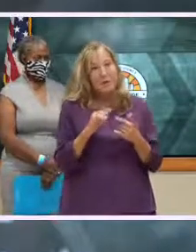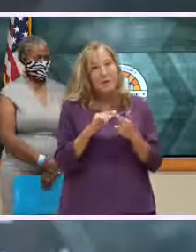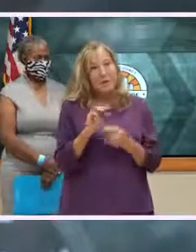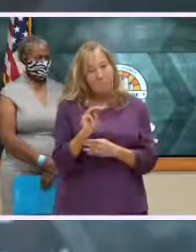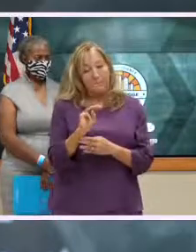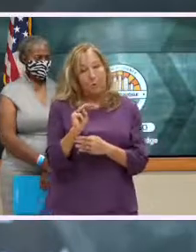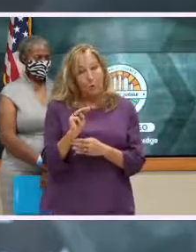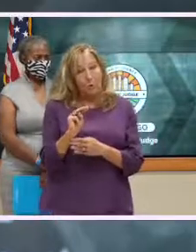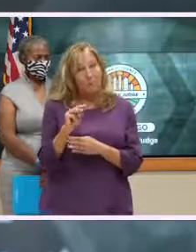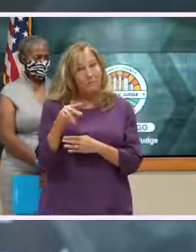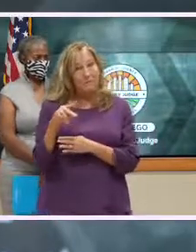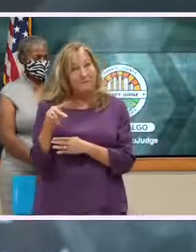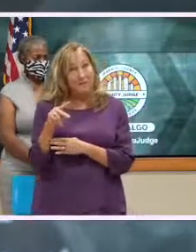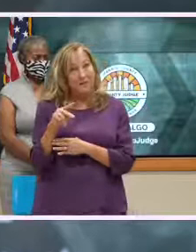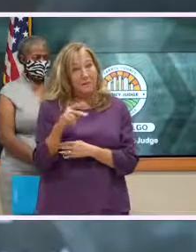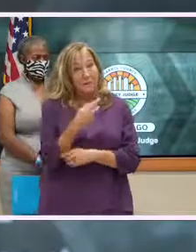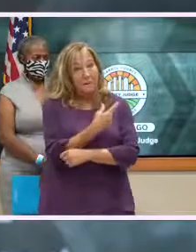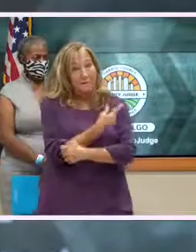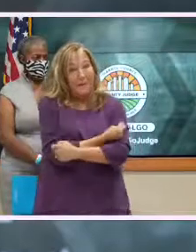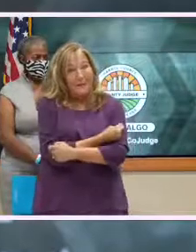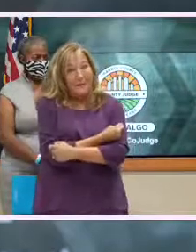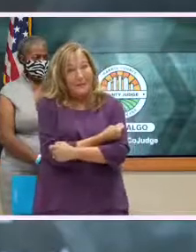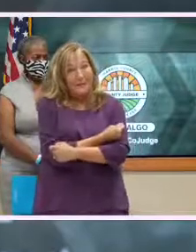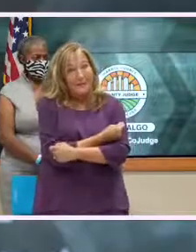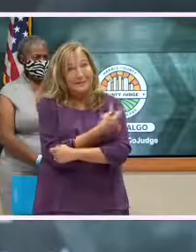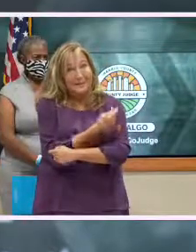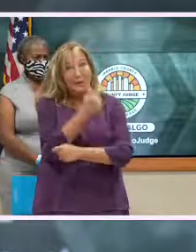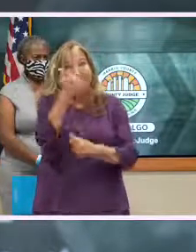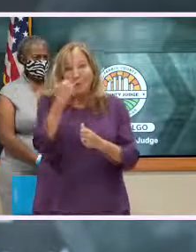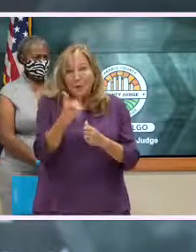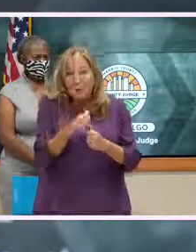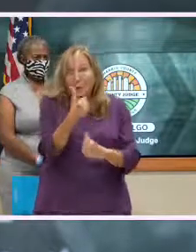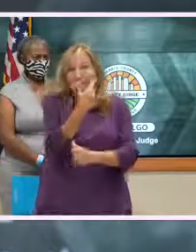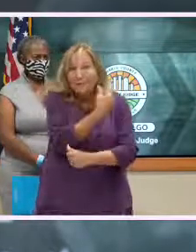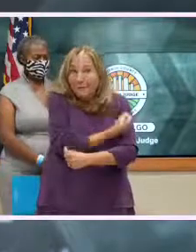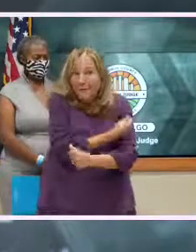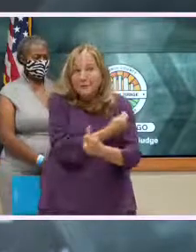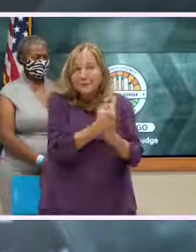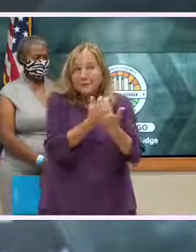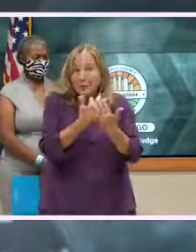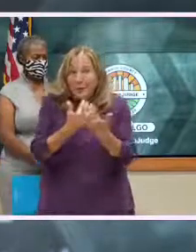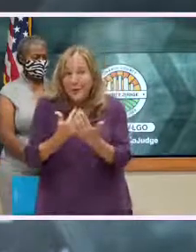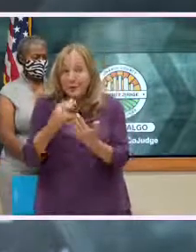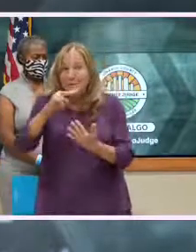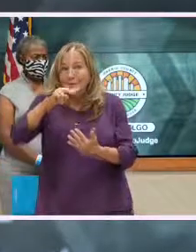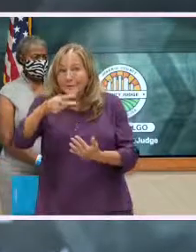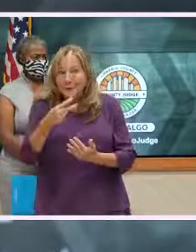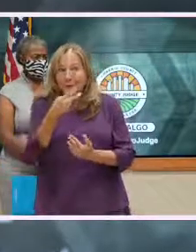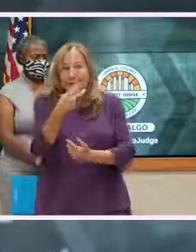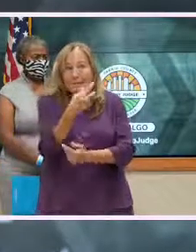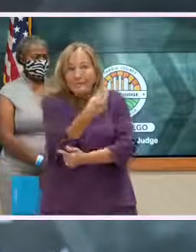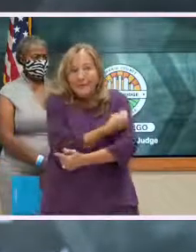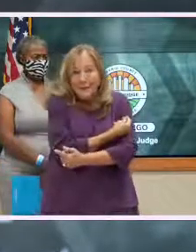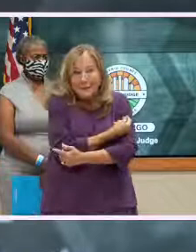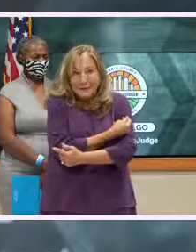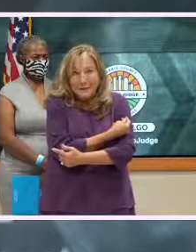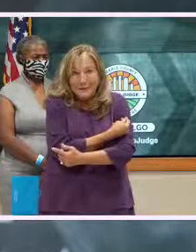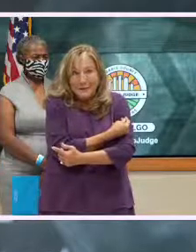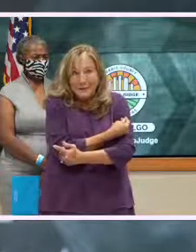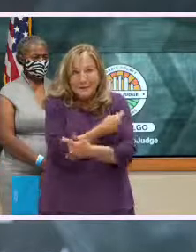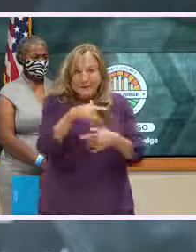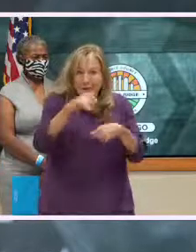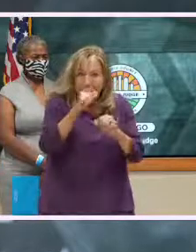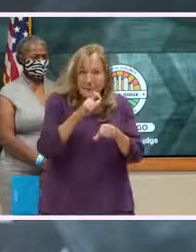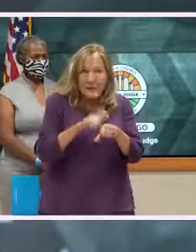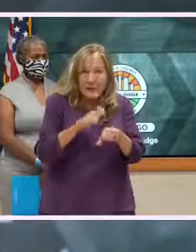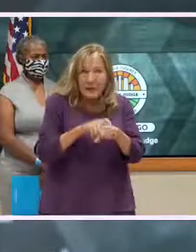BioNTech vaccine, you need both doses to get a really robust immune response. So that means even if you get vaccinated today,